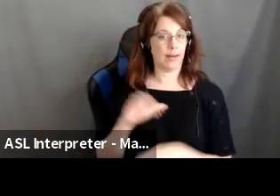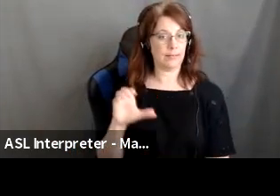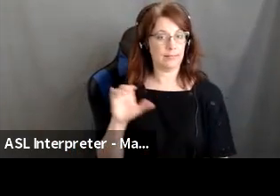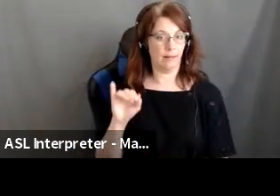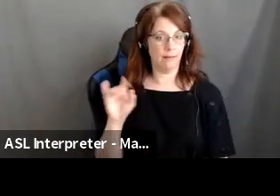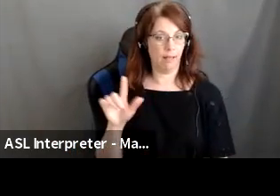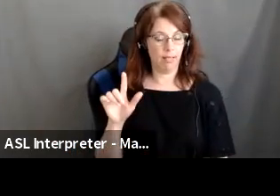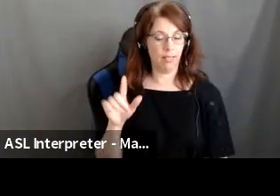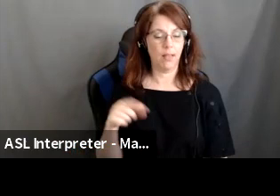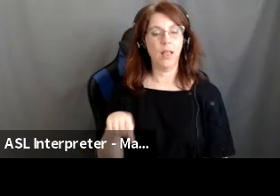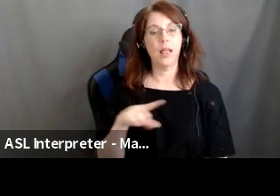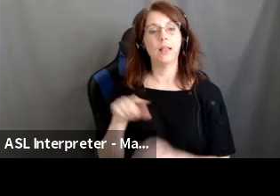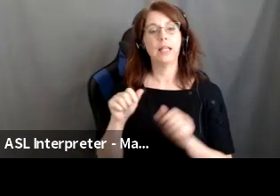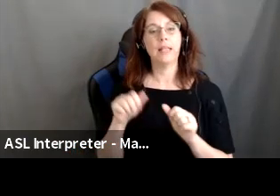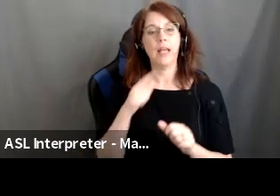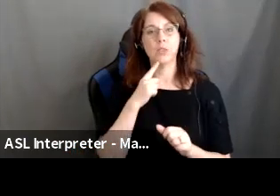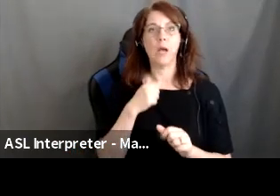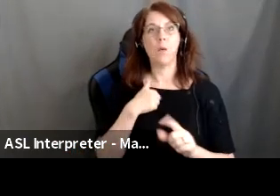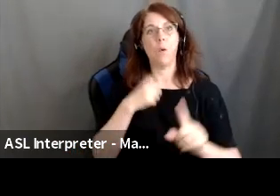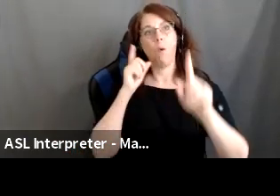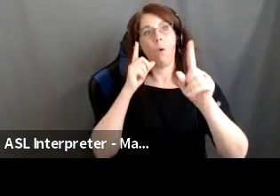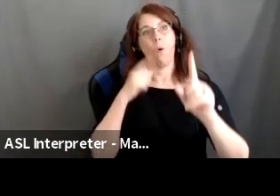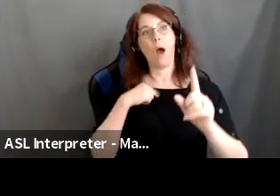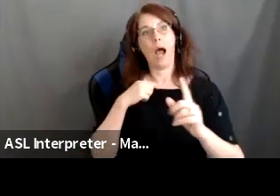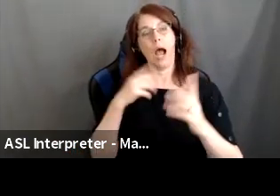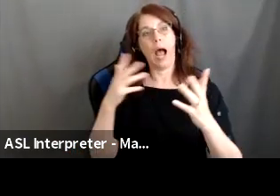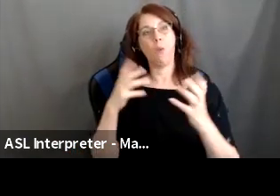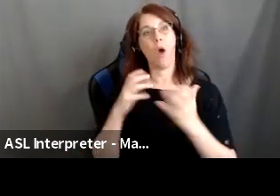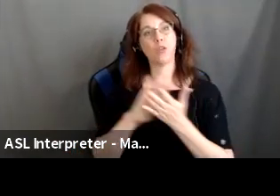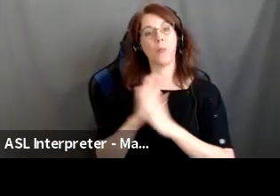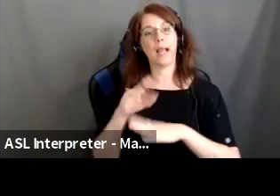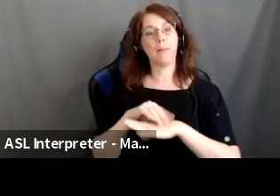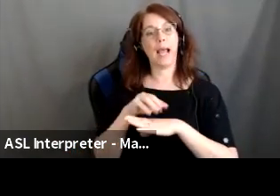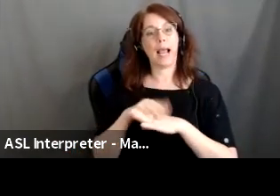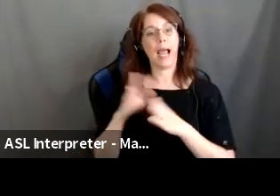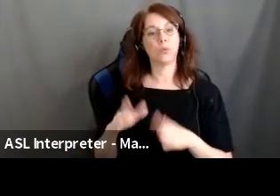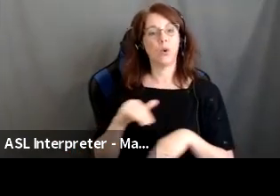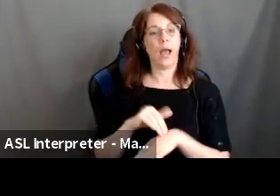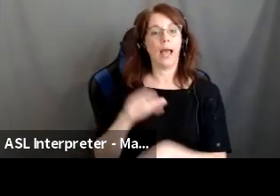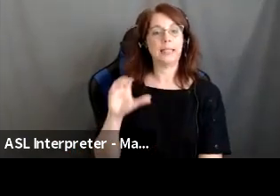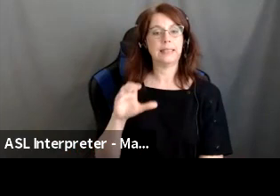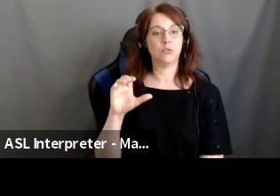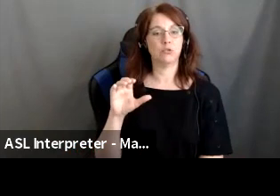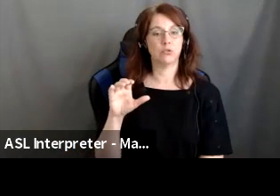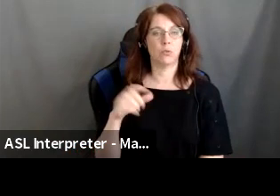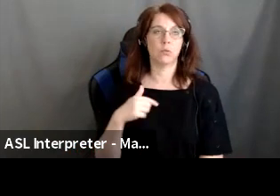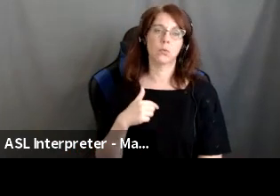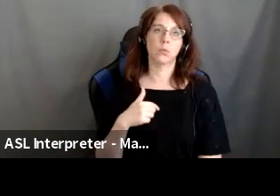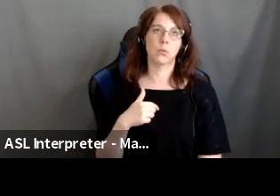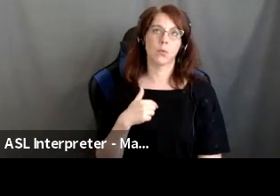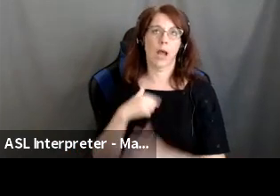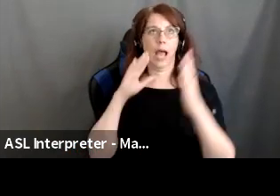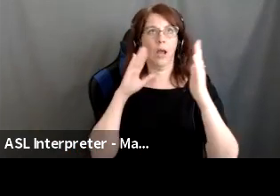could say, I hope to be a counselor at a center for, I can hope to be